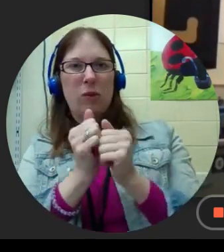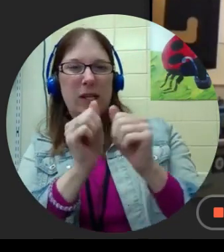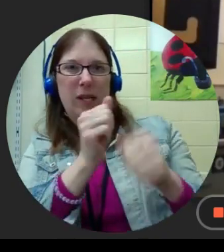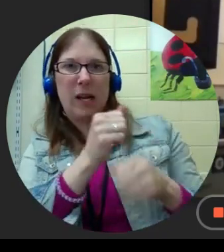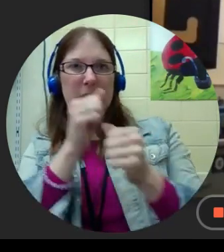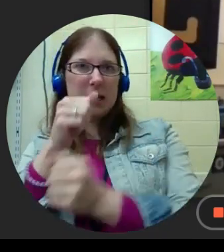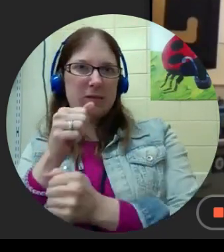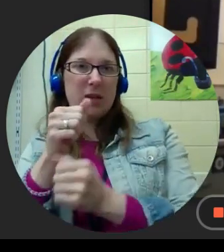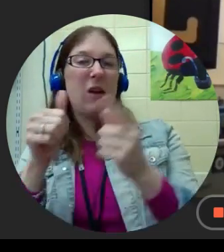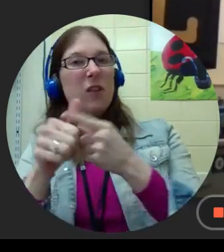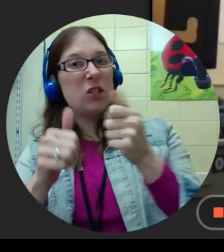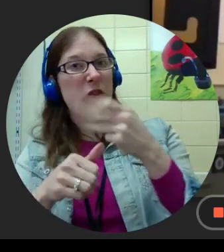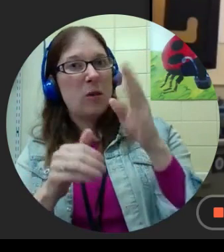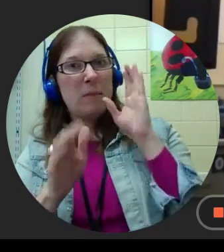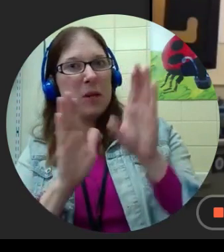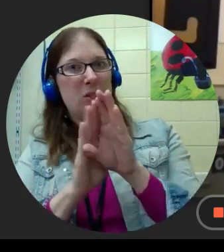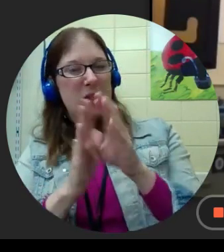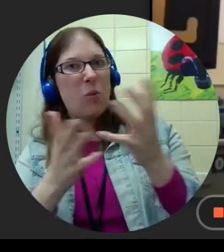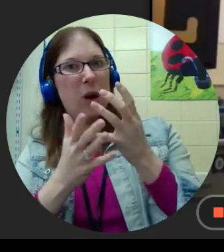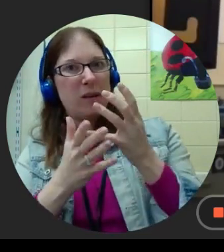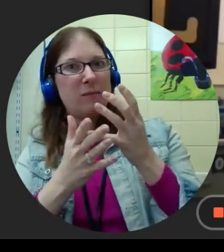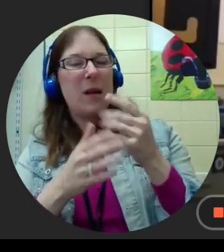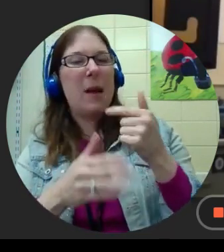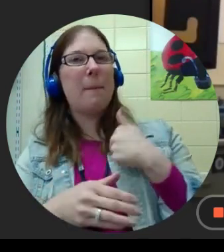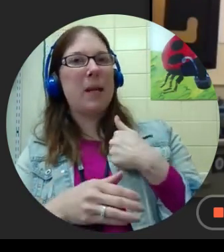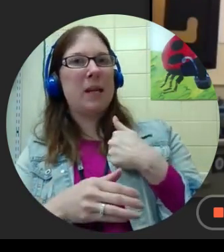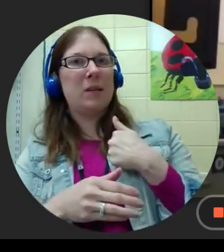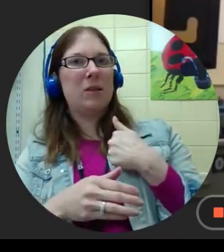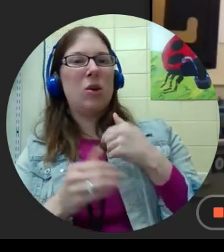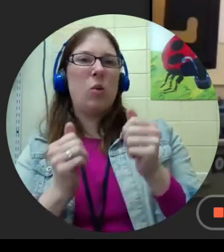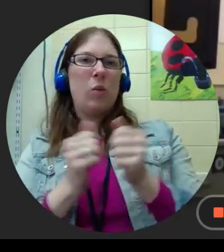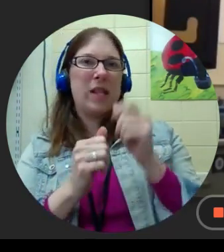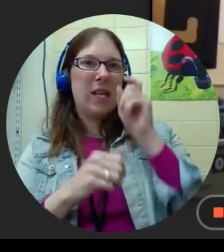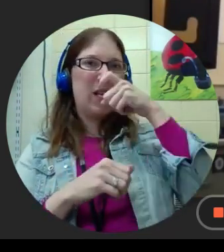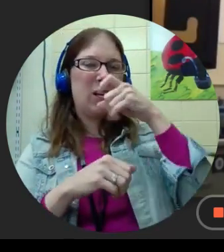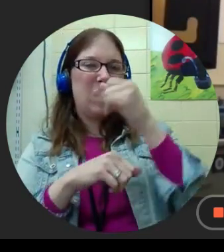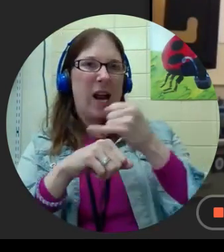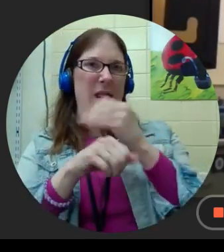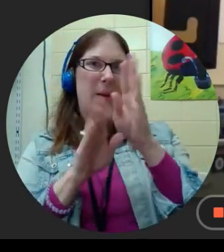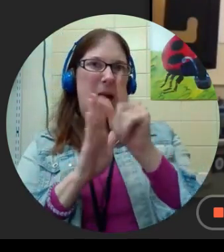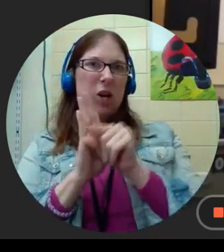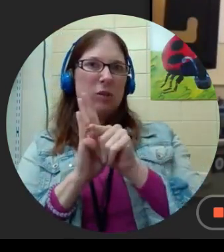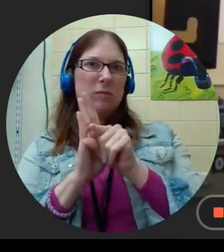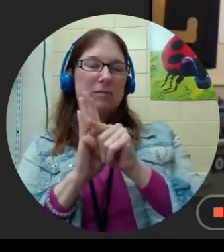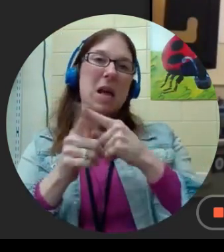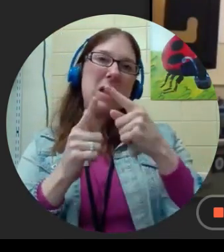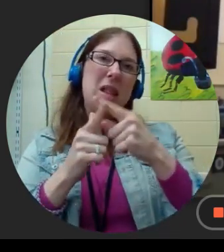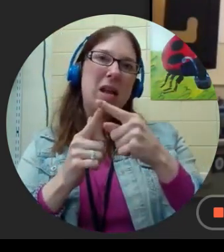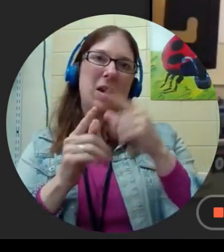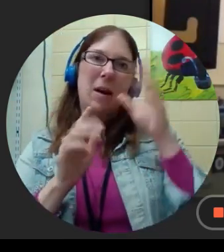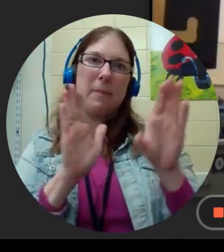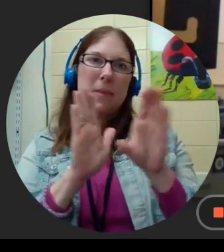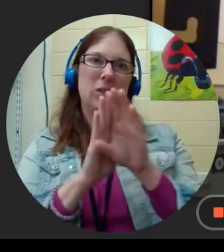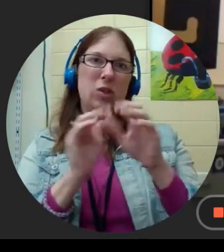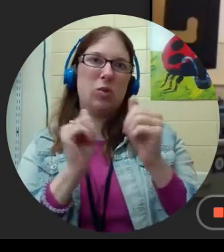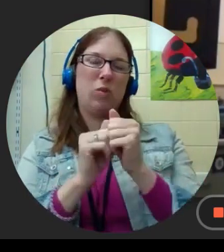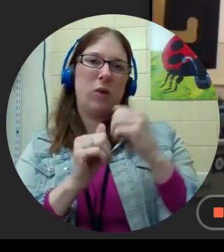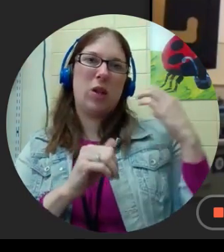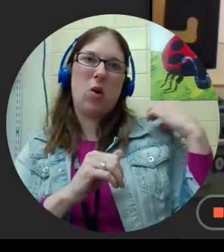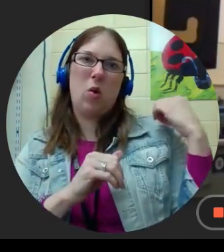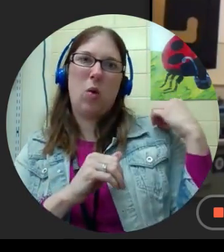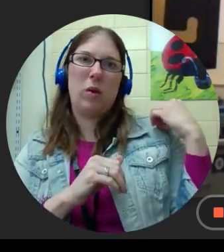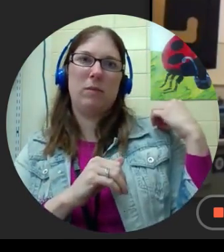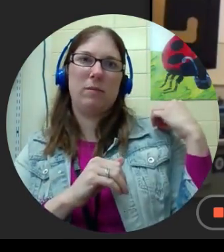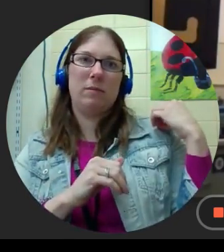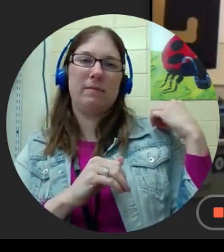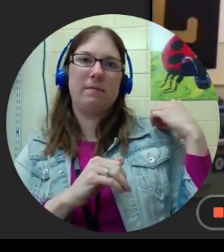I'd asked for, me with Eagle Island in the background. Then I came to the photo I'd taken of Owen. The nose of my kayak was in the